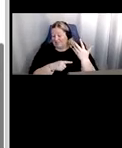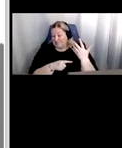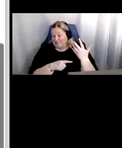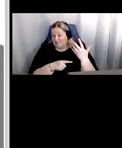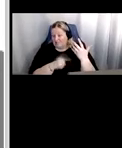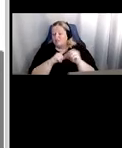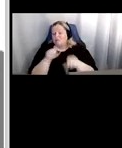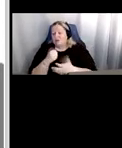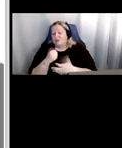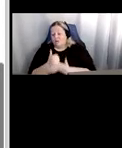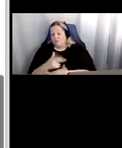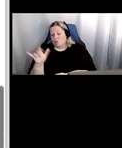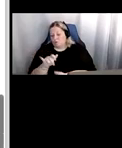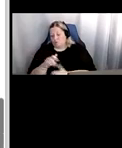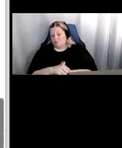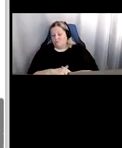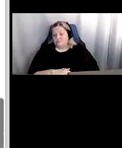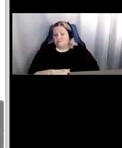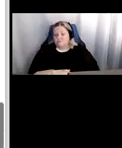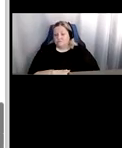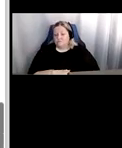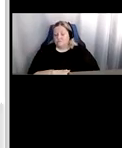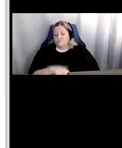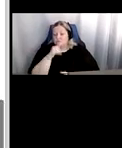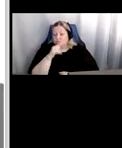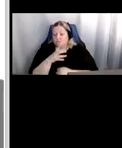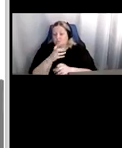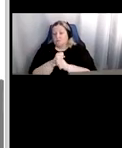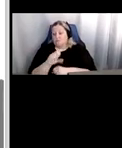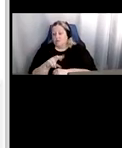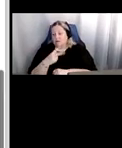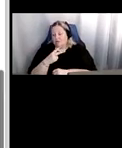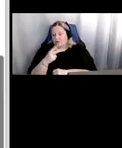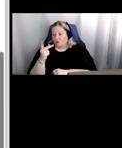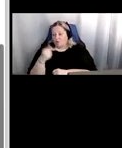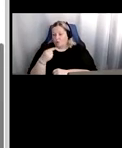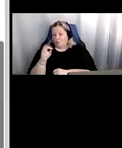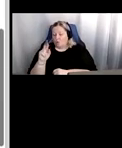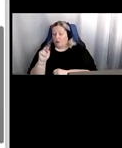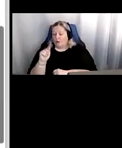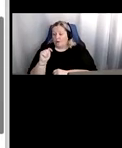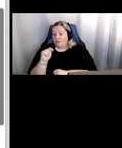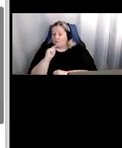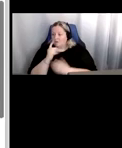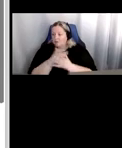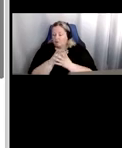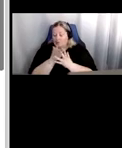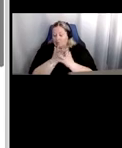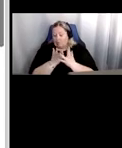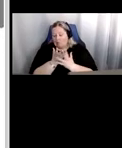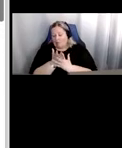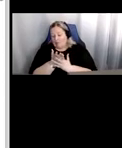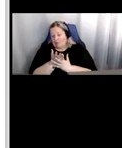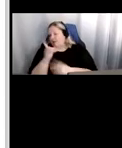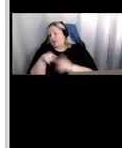can help you as well. We just received another grant that can help us for people who kind of fall between the cracks that